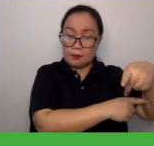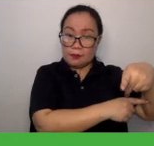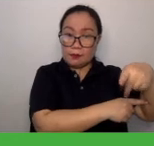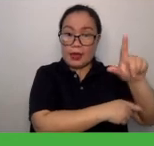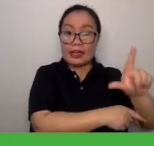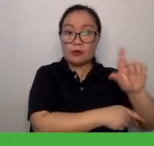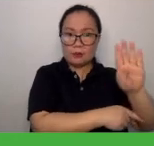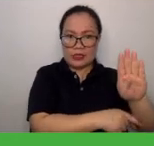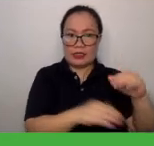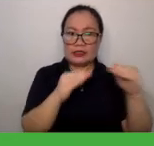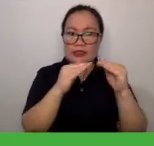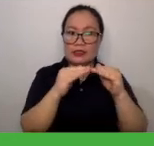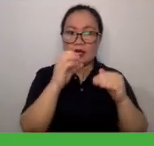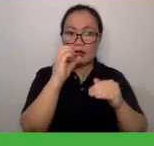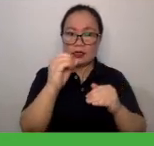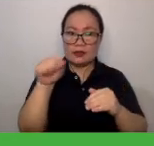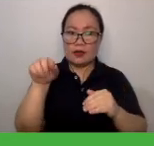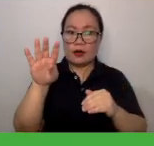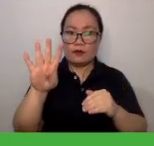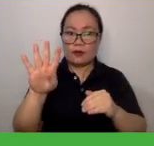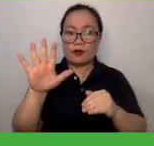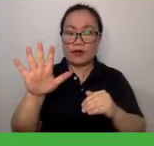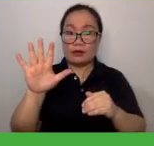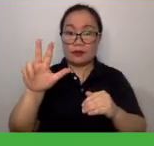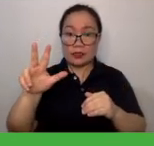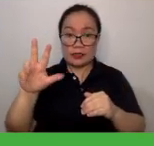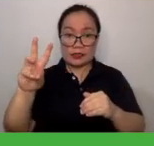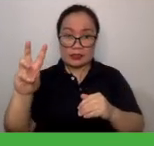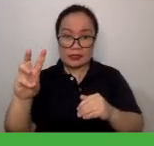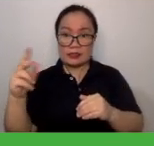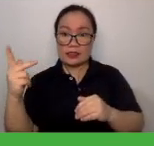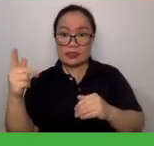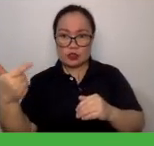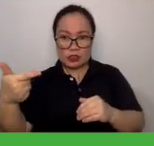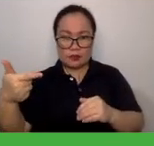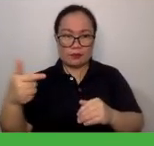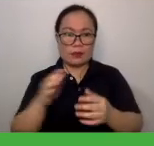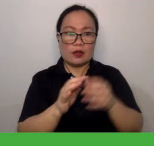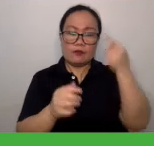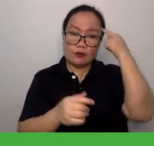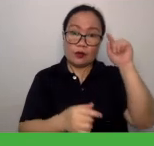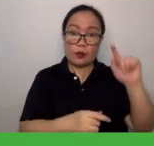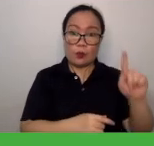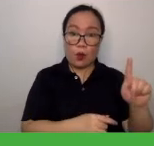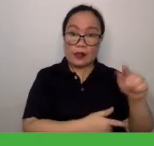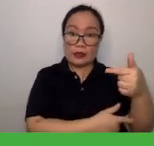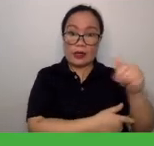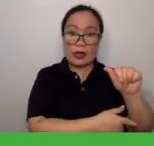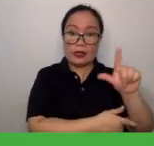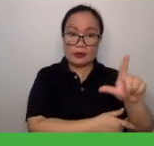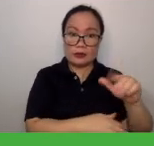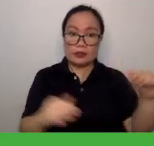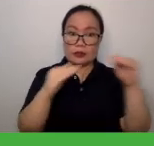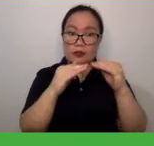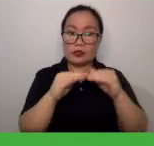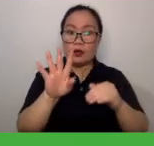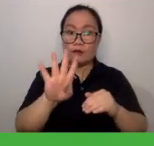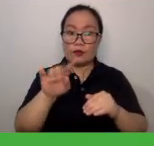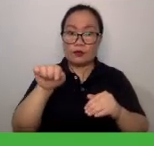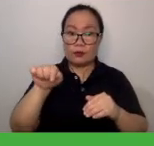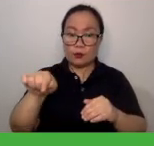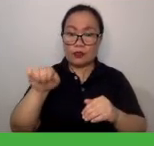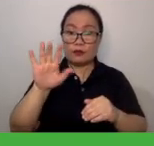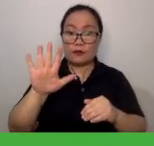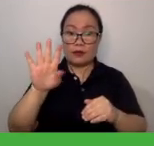to 0.4536 kilograms. For every 1 gallon, that is equivalent to